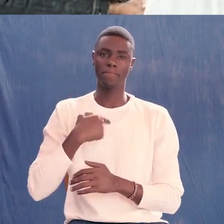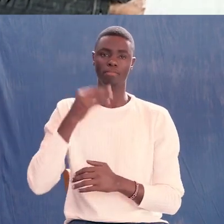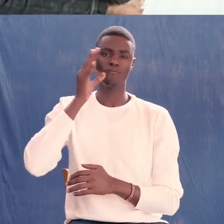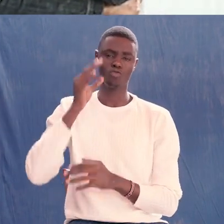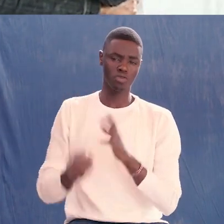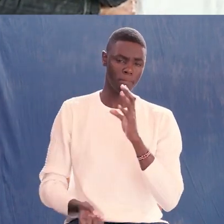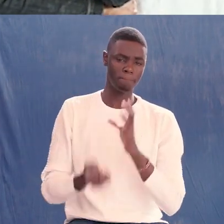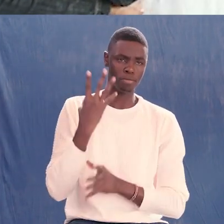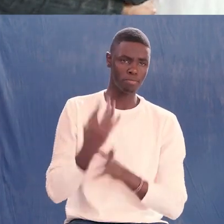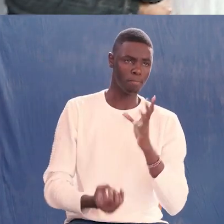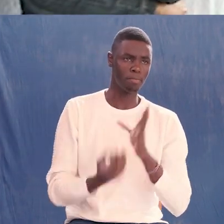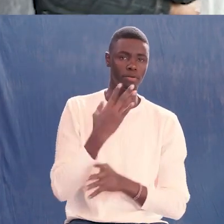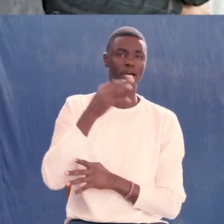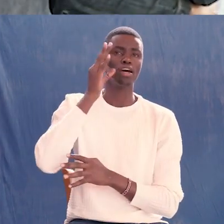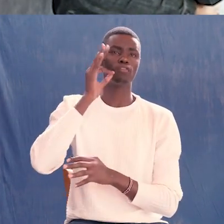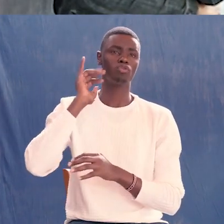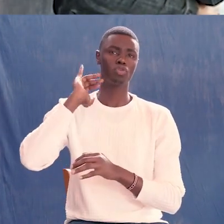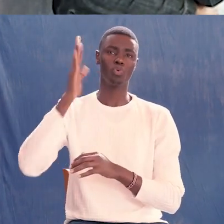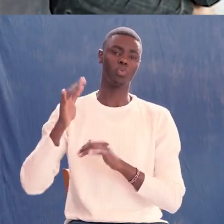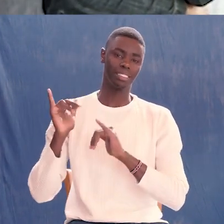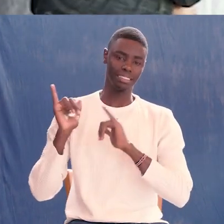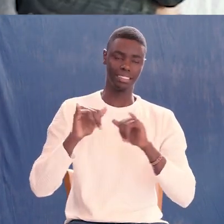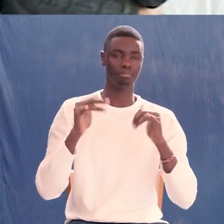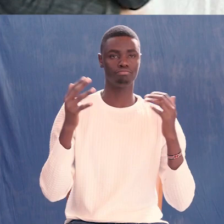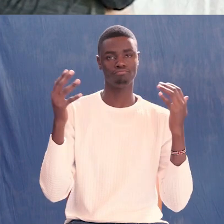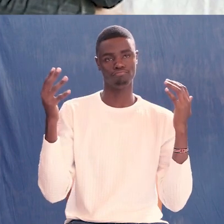and fruit that will last for eternity.